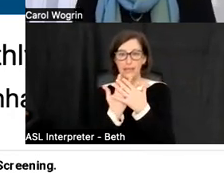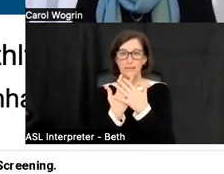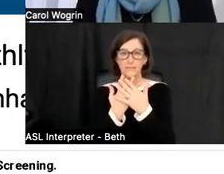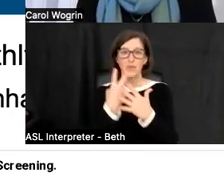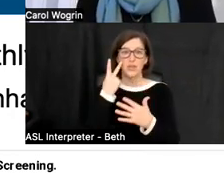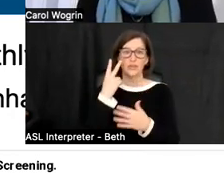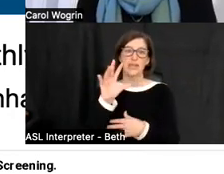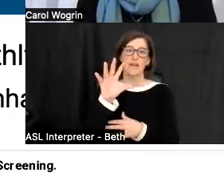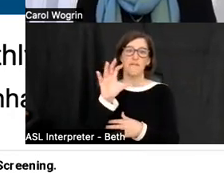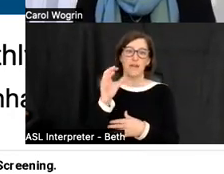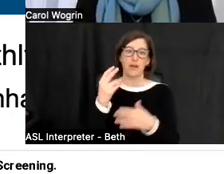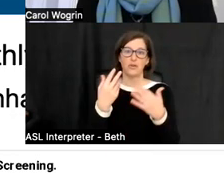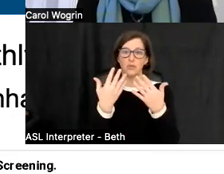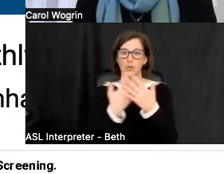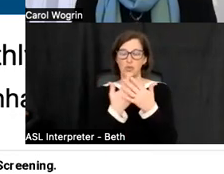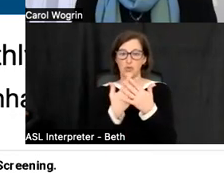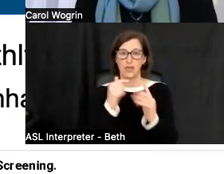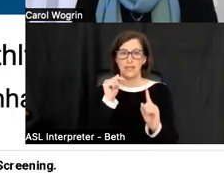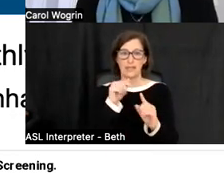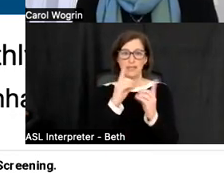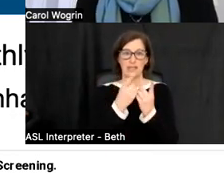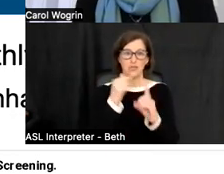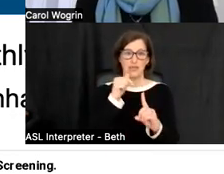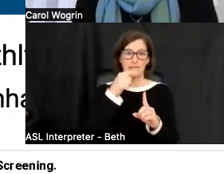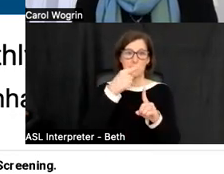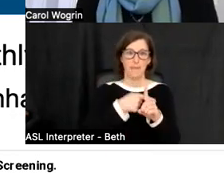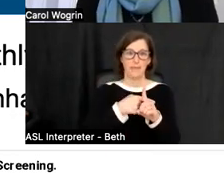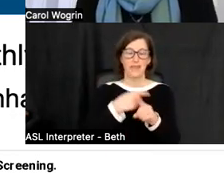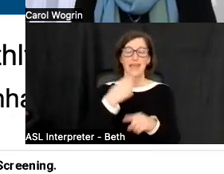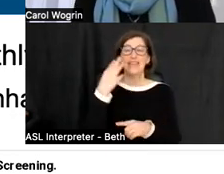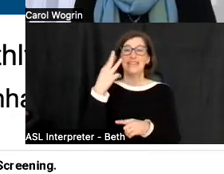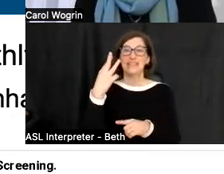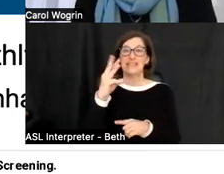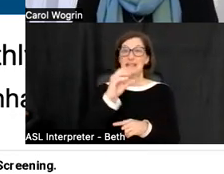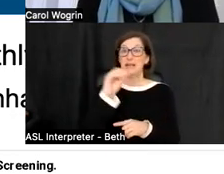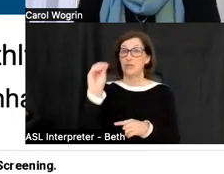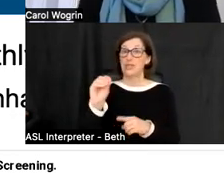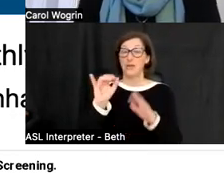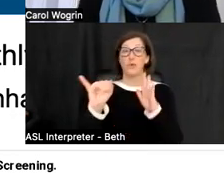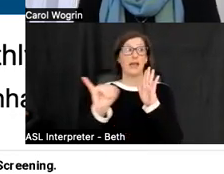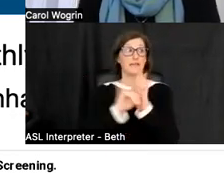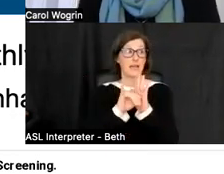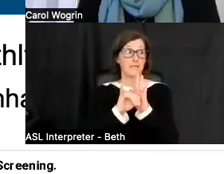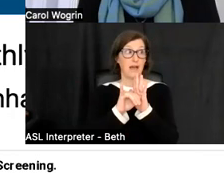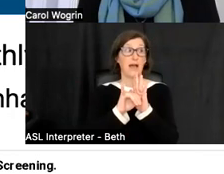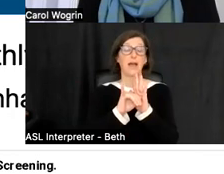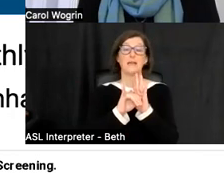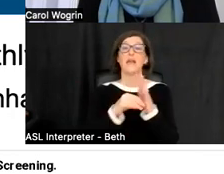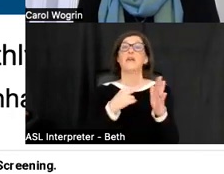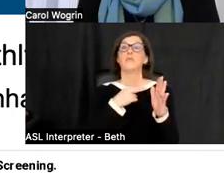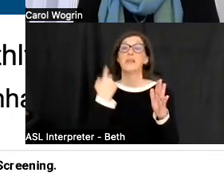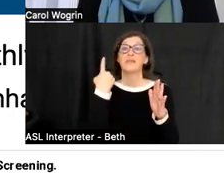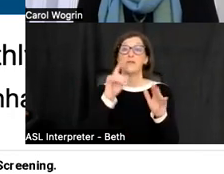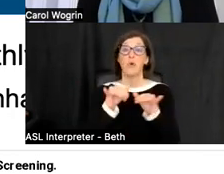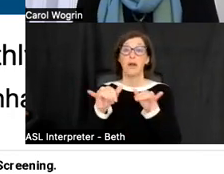were screened in these districts in this month. 16% were identified with at risk for common